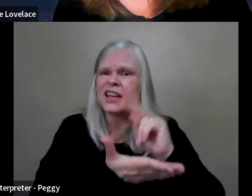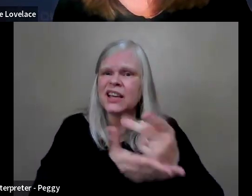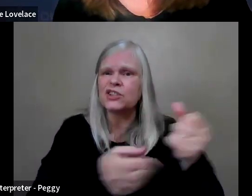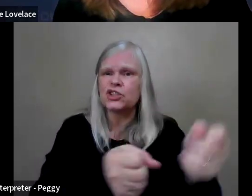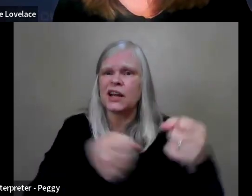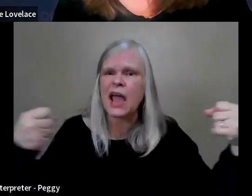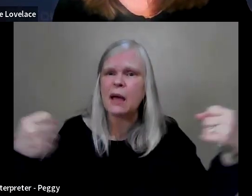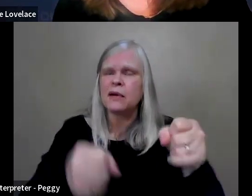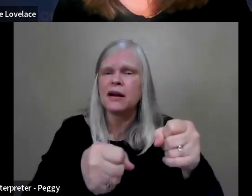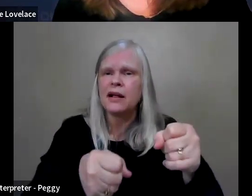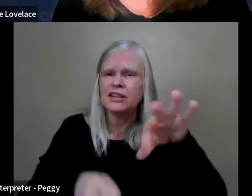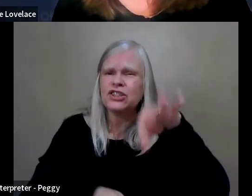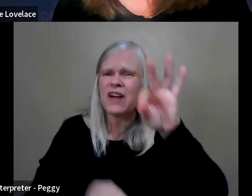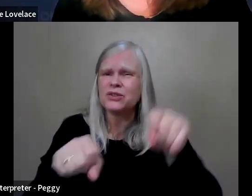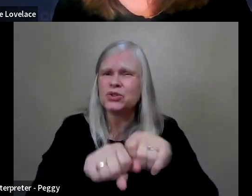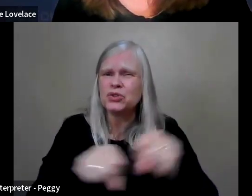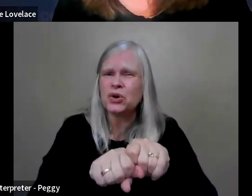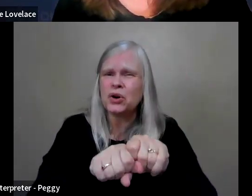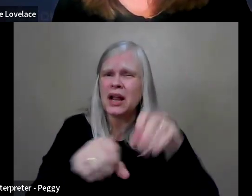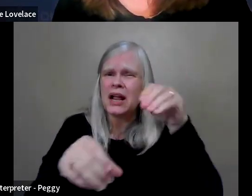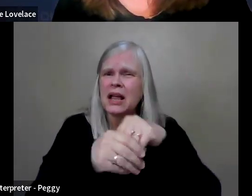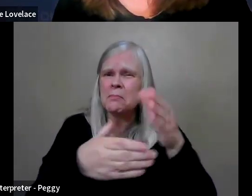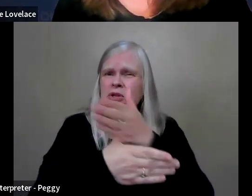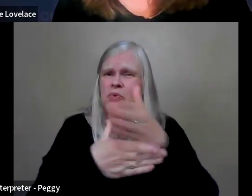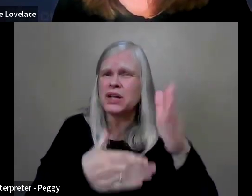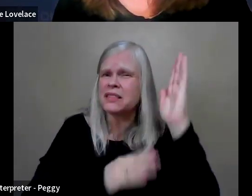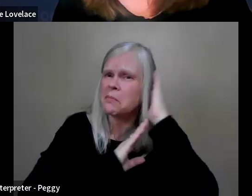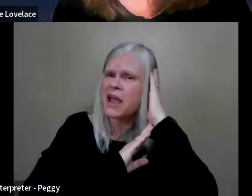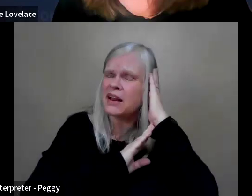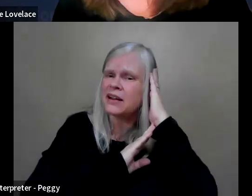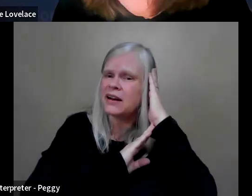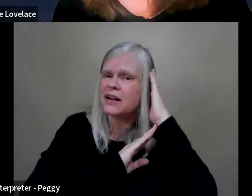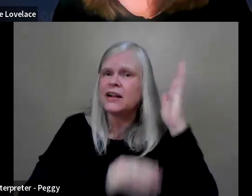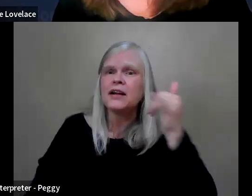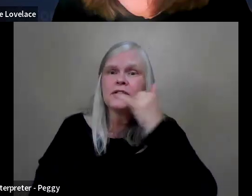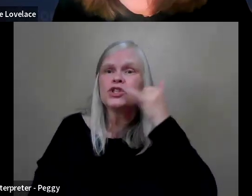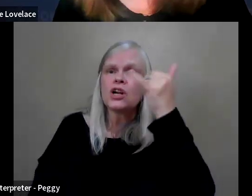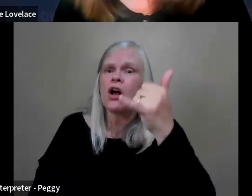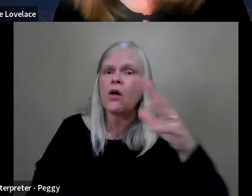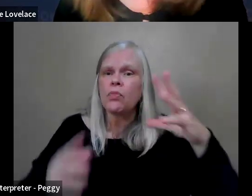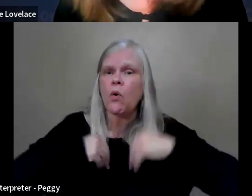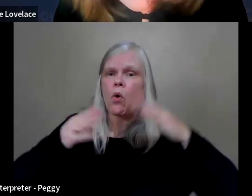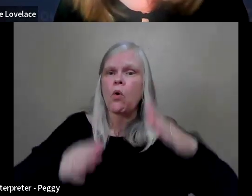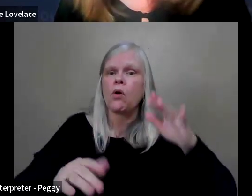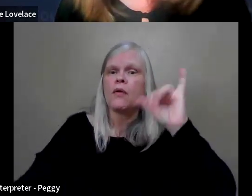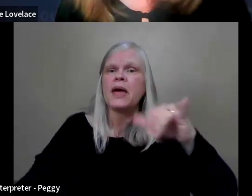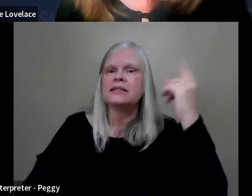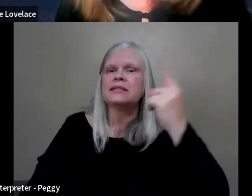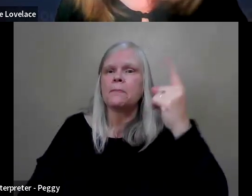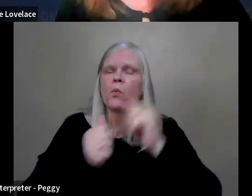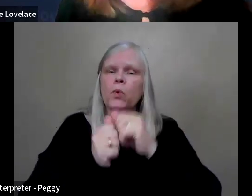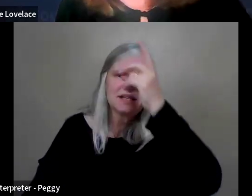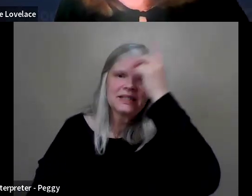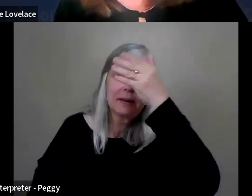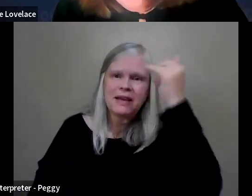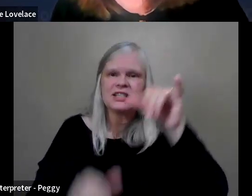cabinet. She found shoes shoved between the bed. And so she ended up calling the owners and found out that someone with dementia